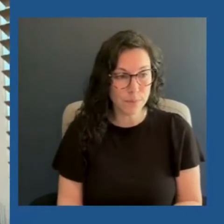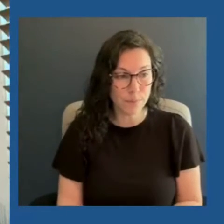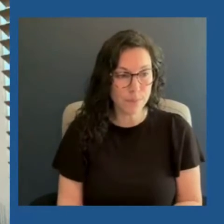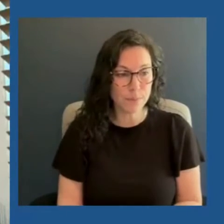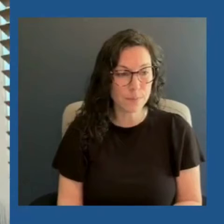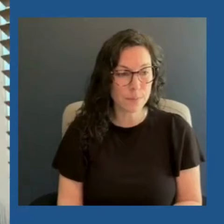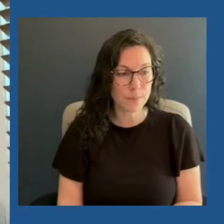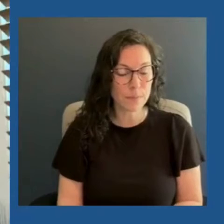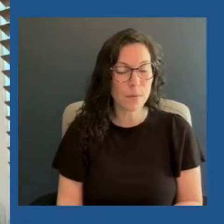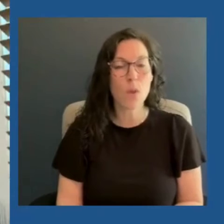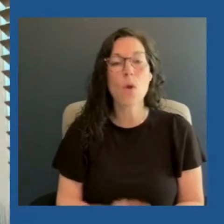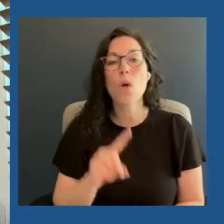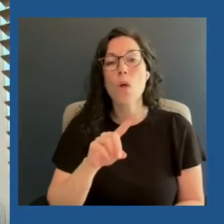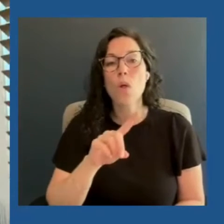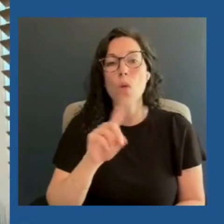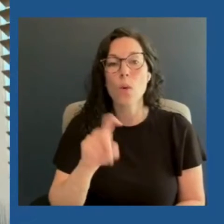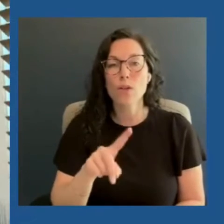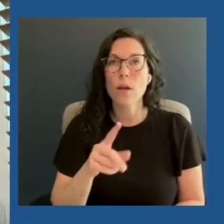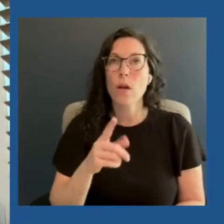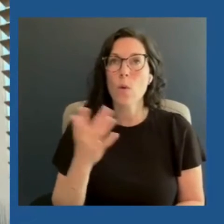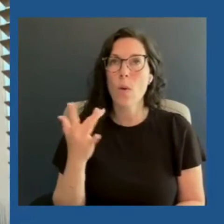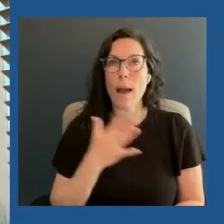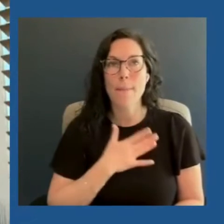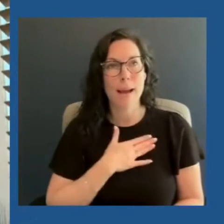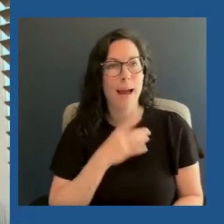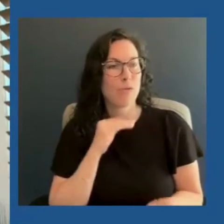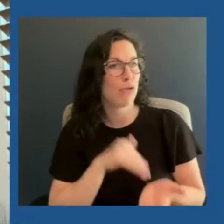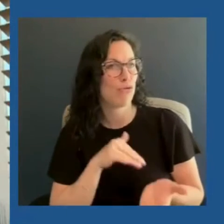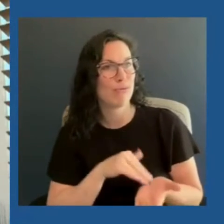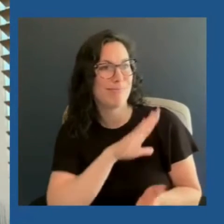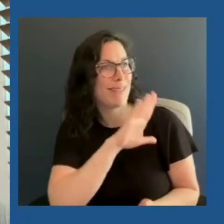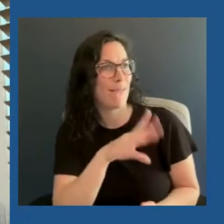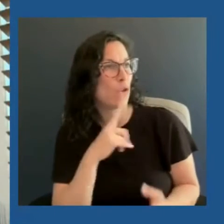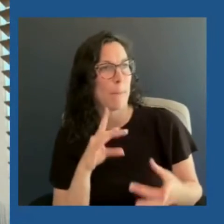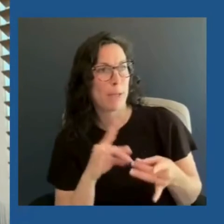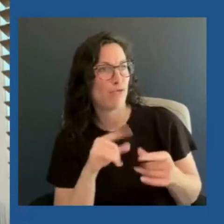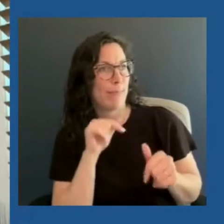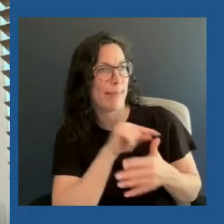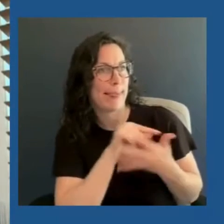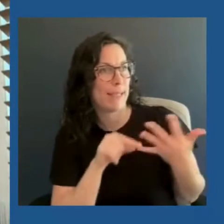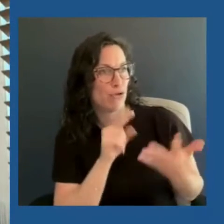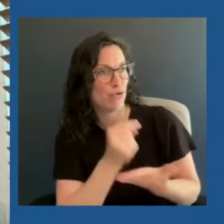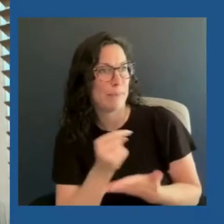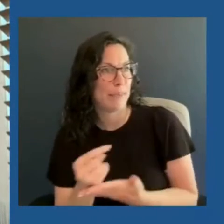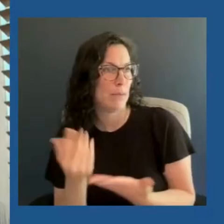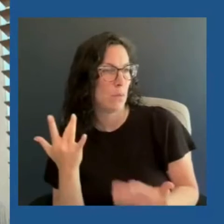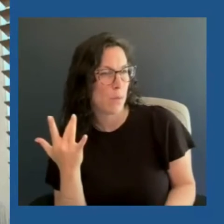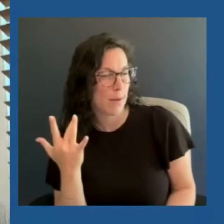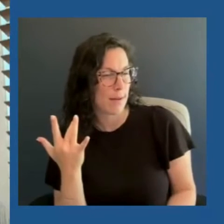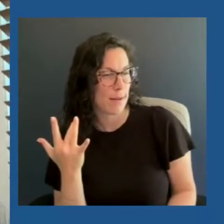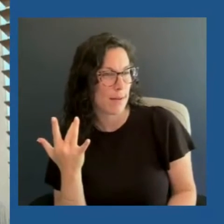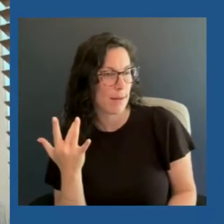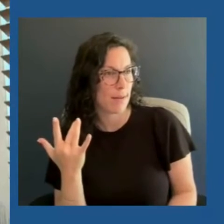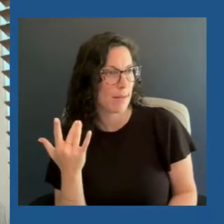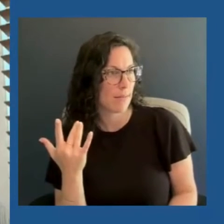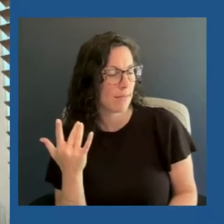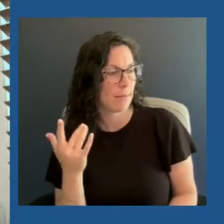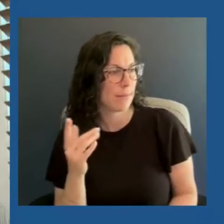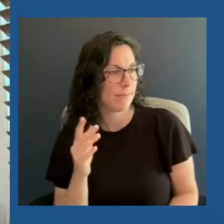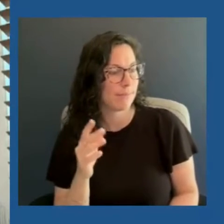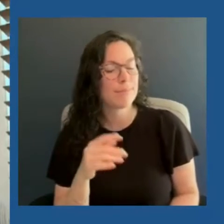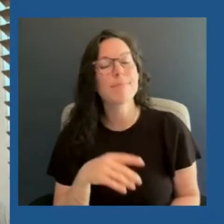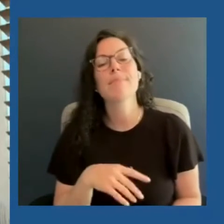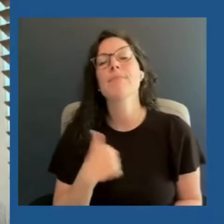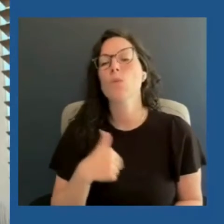is, why hasn't my doctor ever mentioned these treatments to me before? So we have a lot of work to do